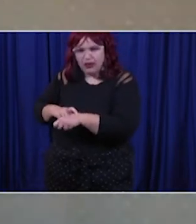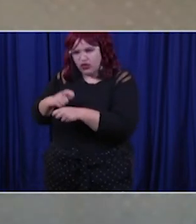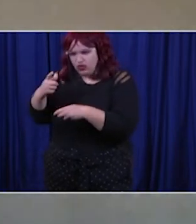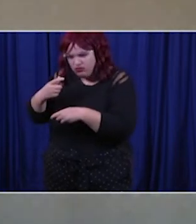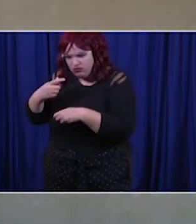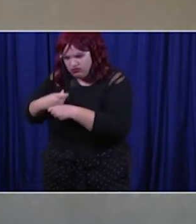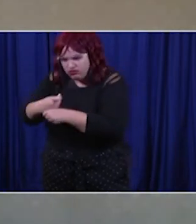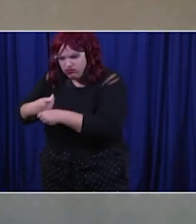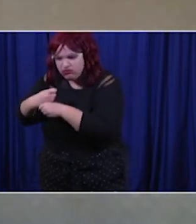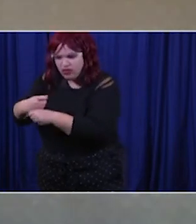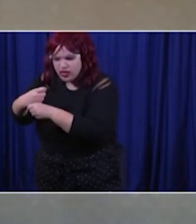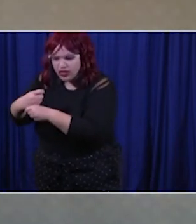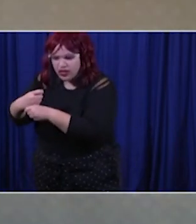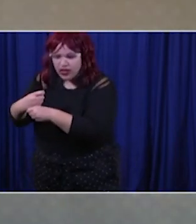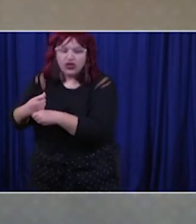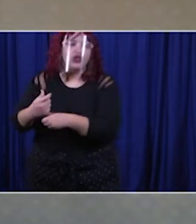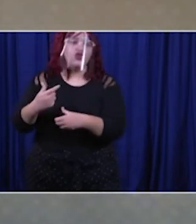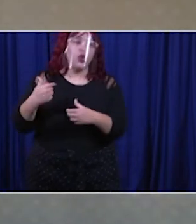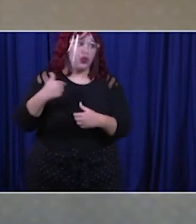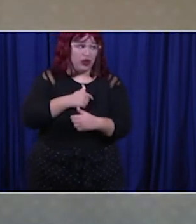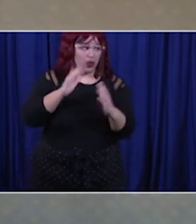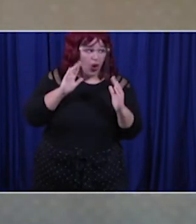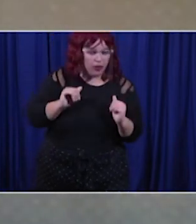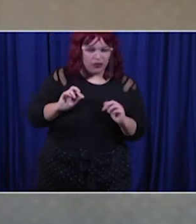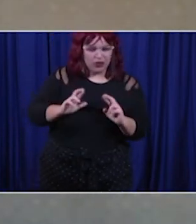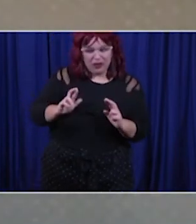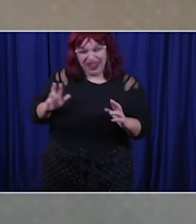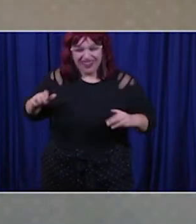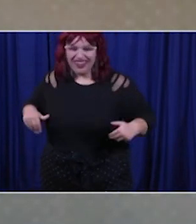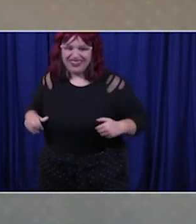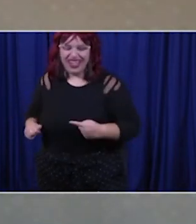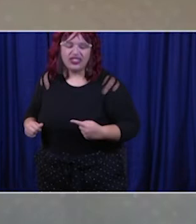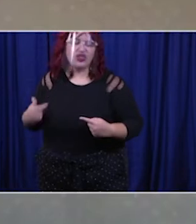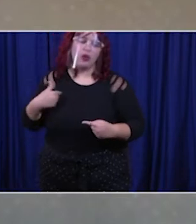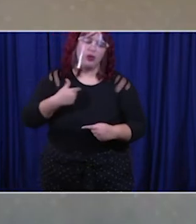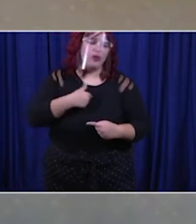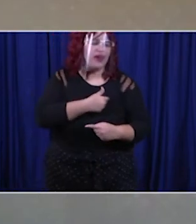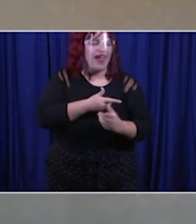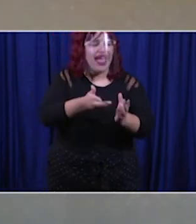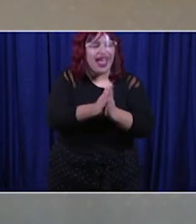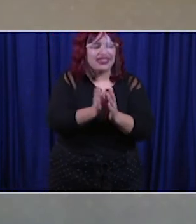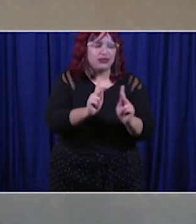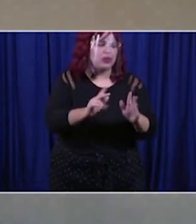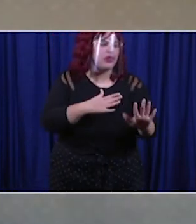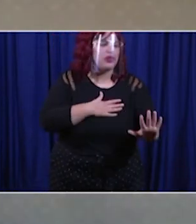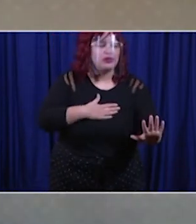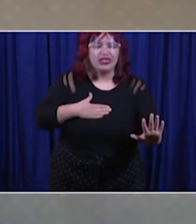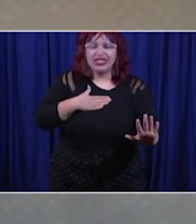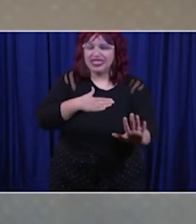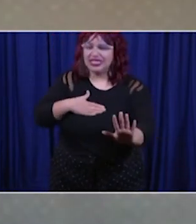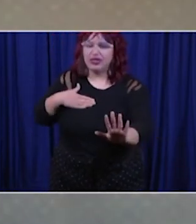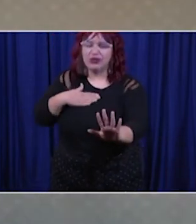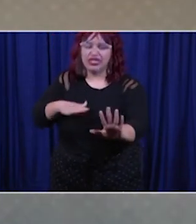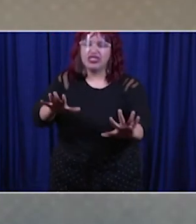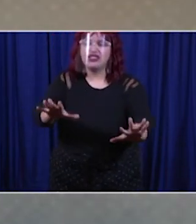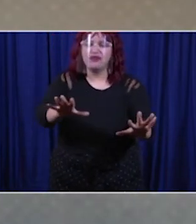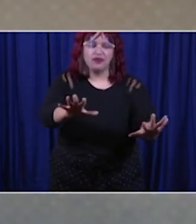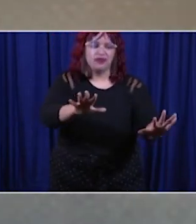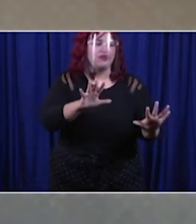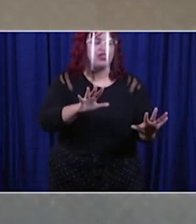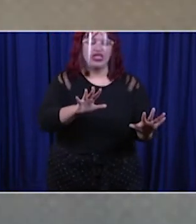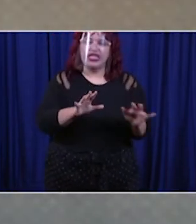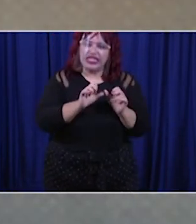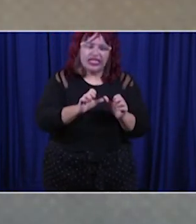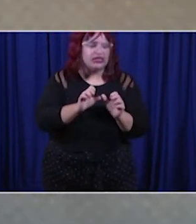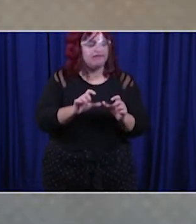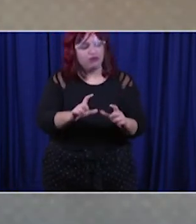family, your friends, and your community, then help protect the caregivers, which not only have to take care of COVID patients, we need them in place, but for all the other